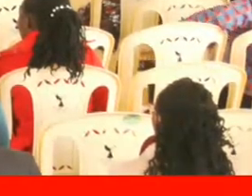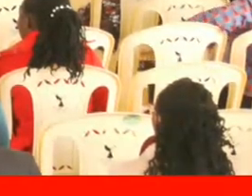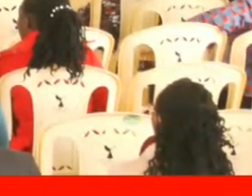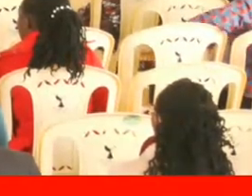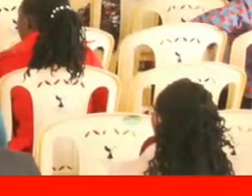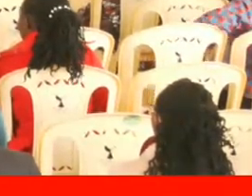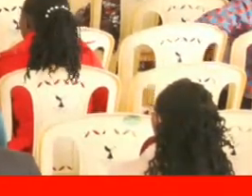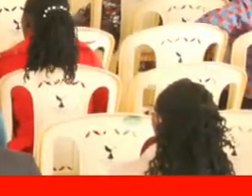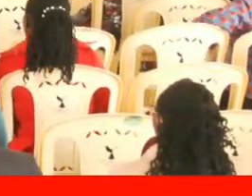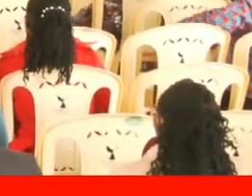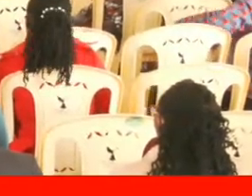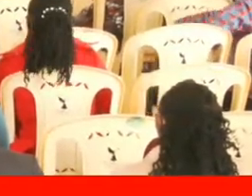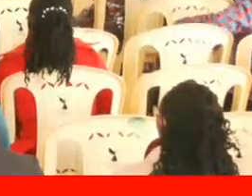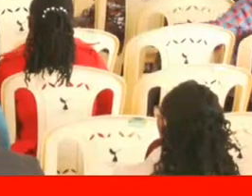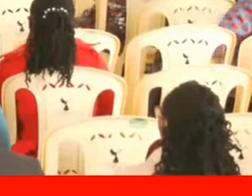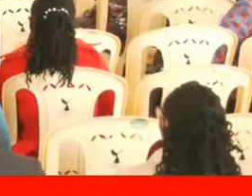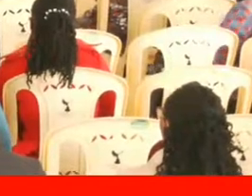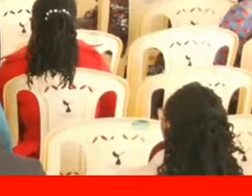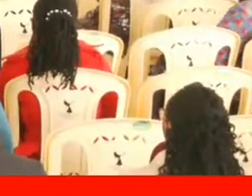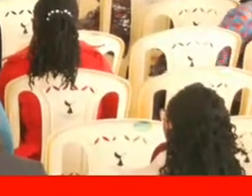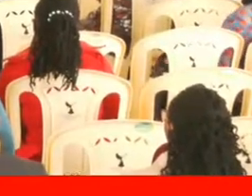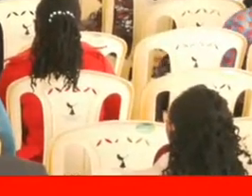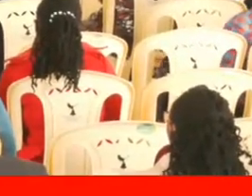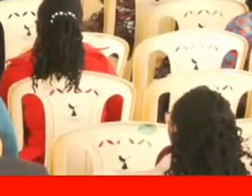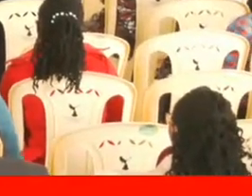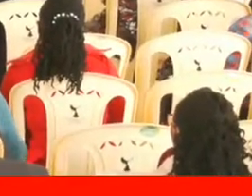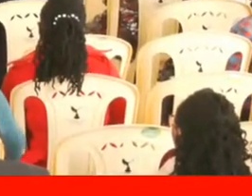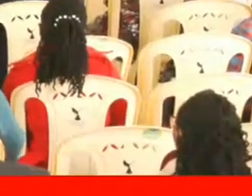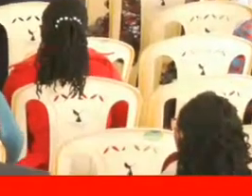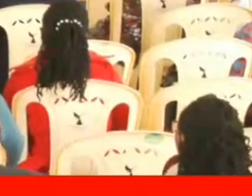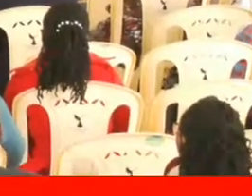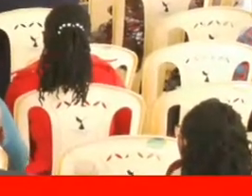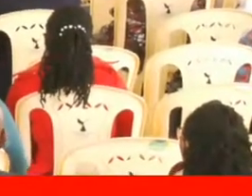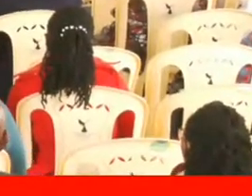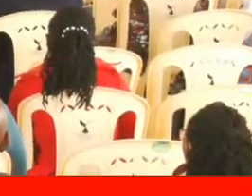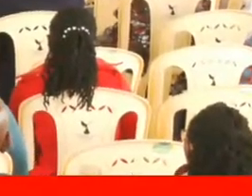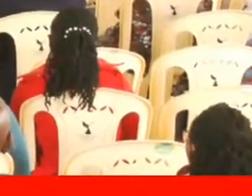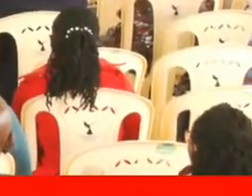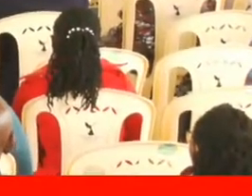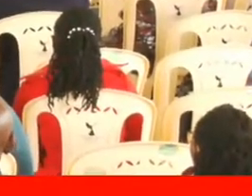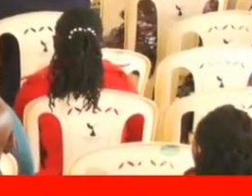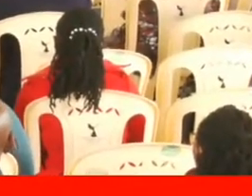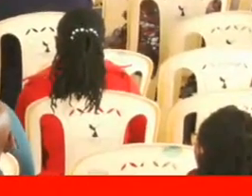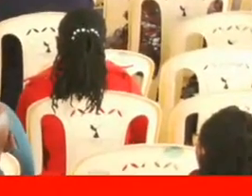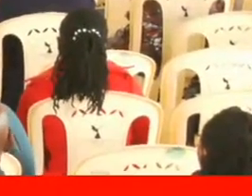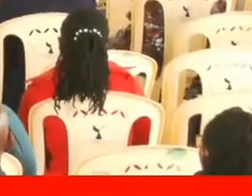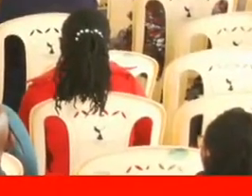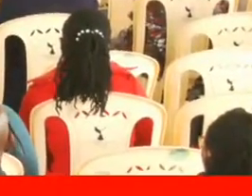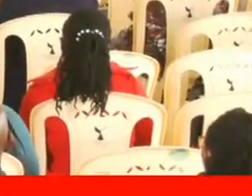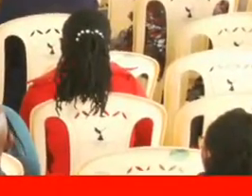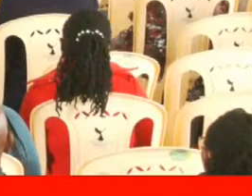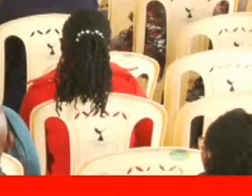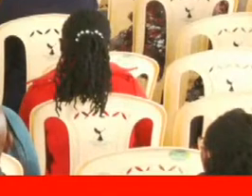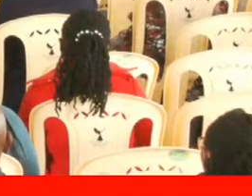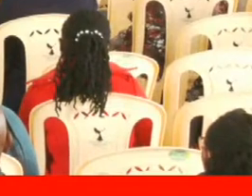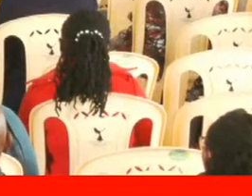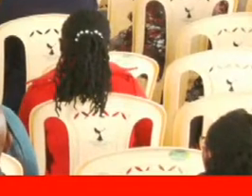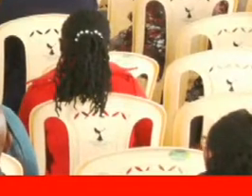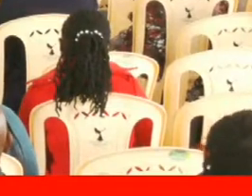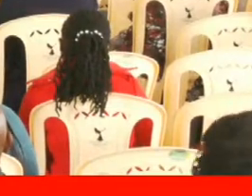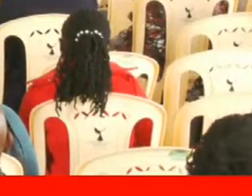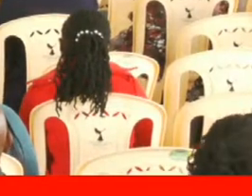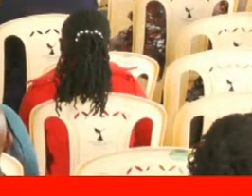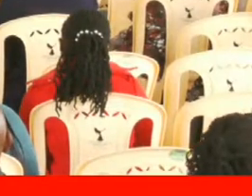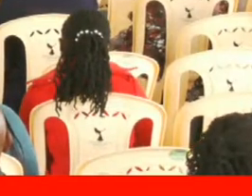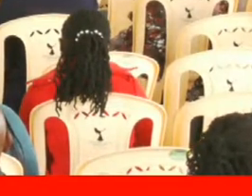those have a voice and there's a brother I want to shake his hand after the service if he's in if he's not in and he